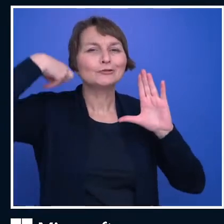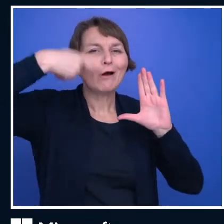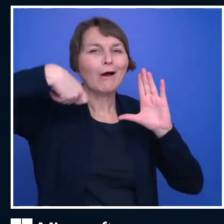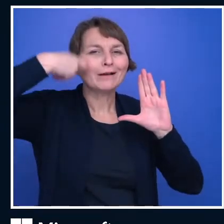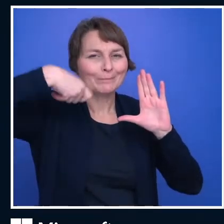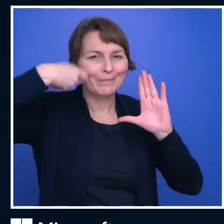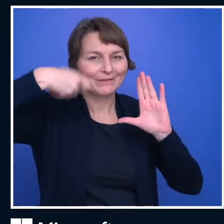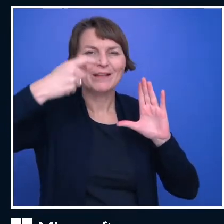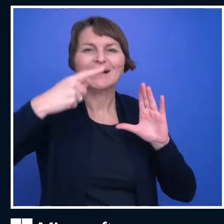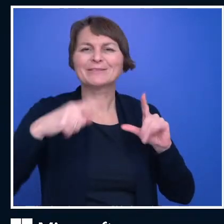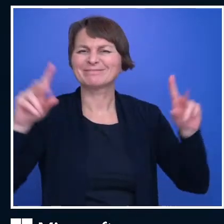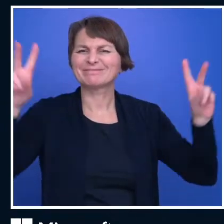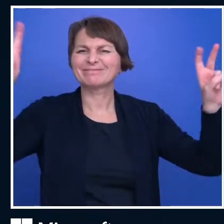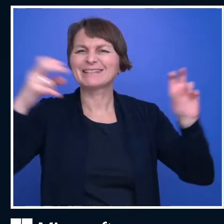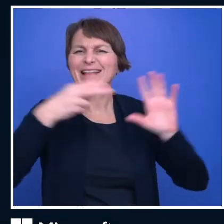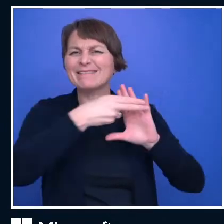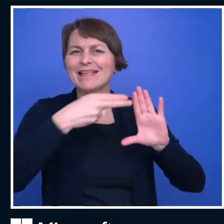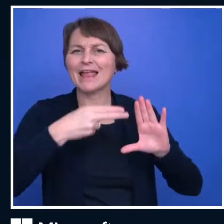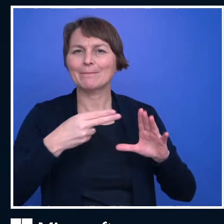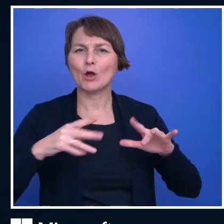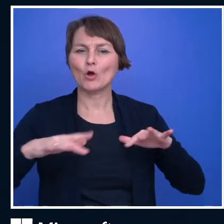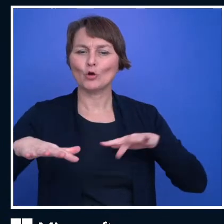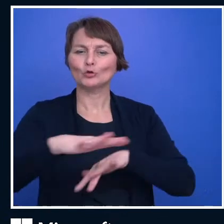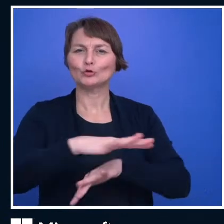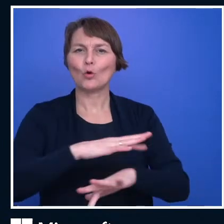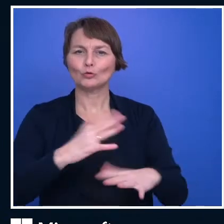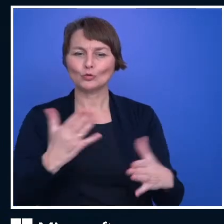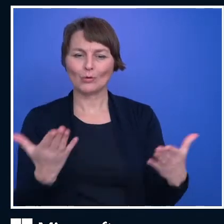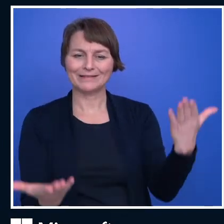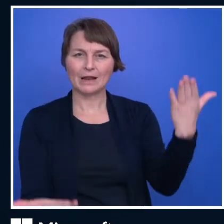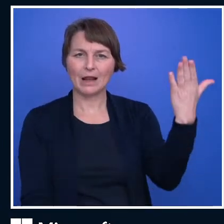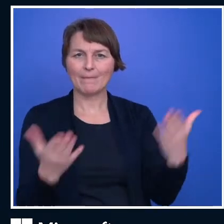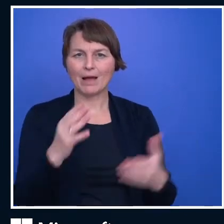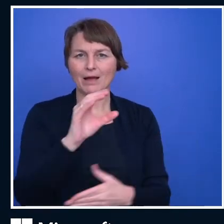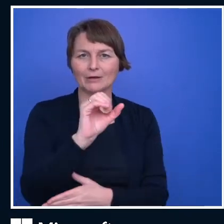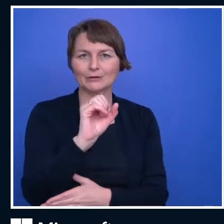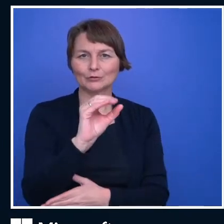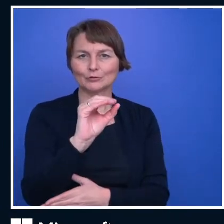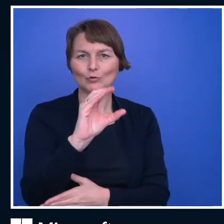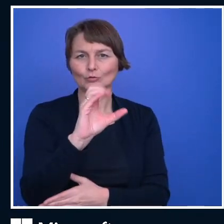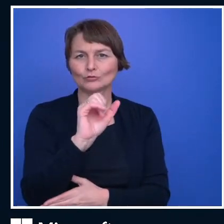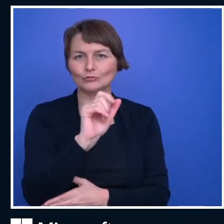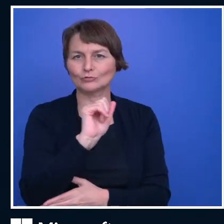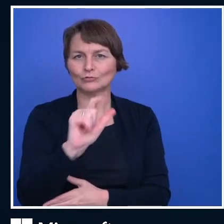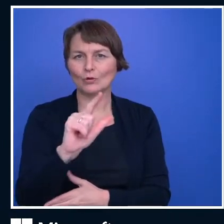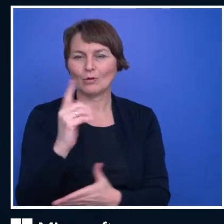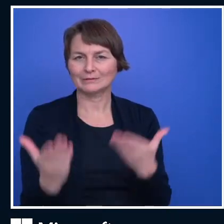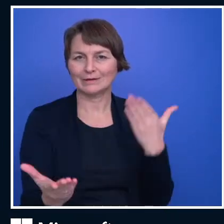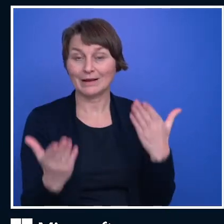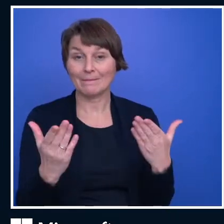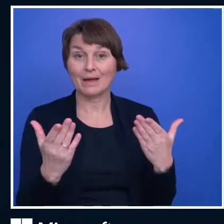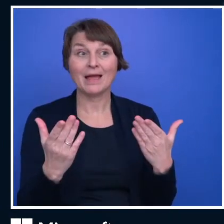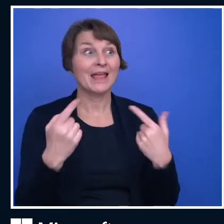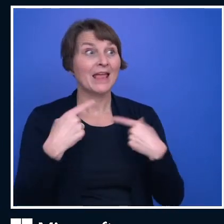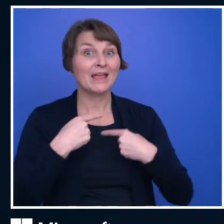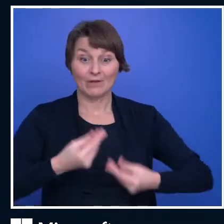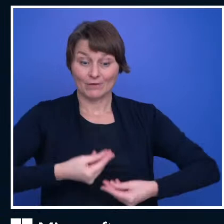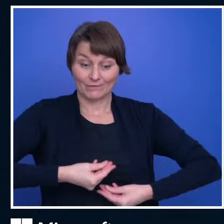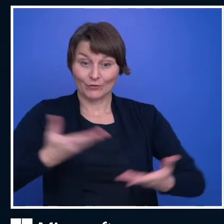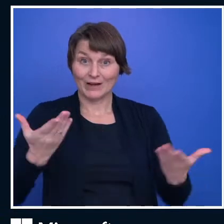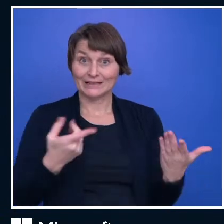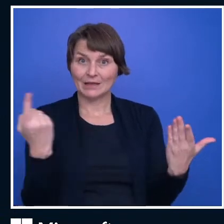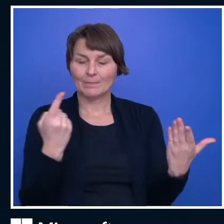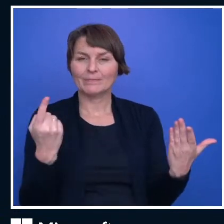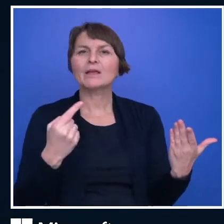dilemma. When something is free, we are the product and not the customer. We